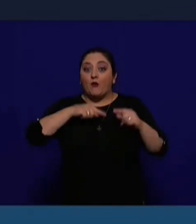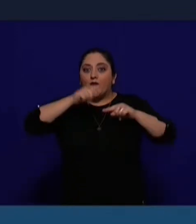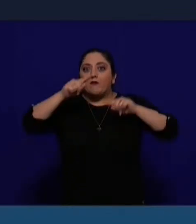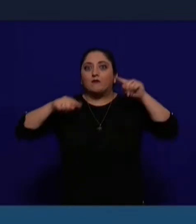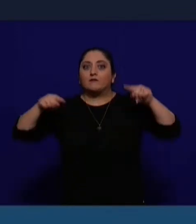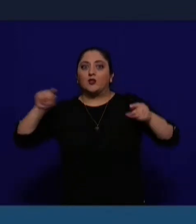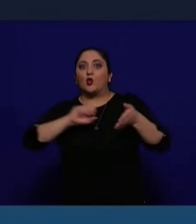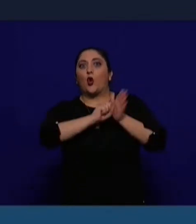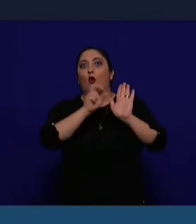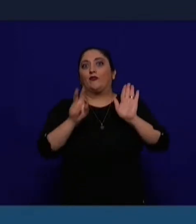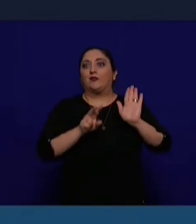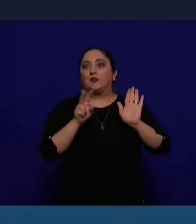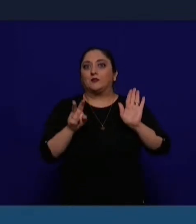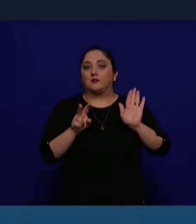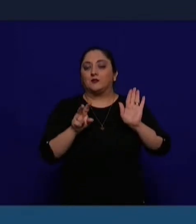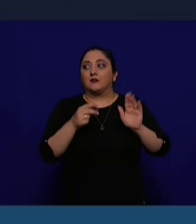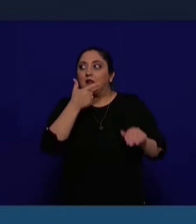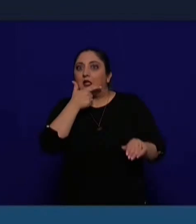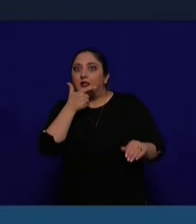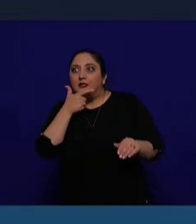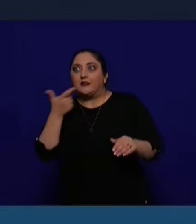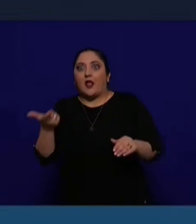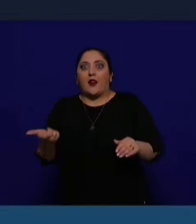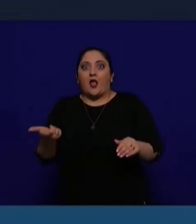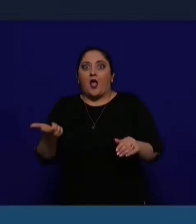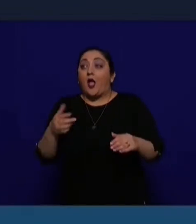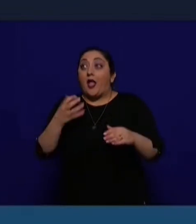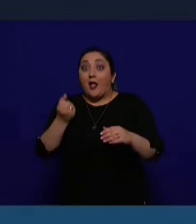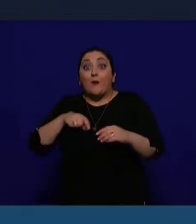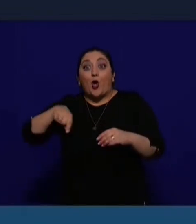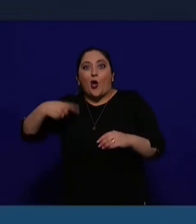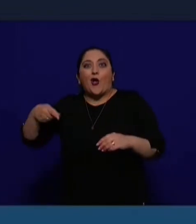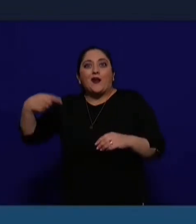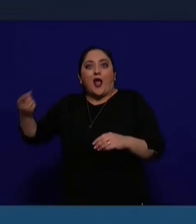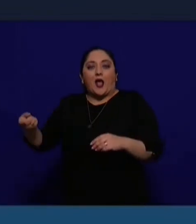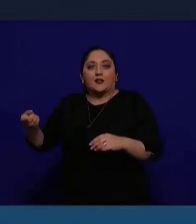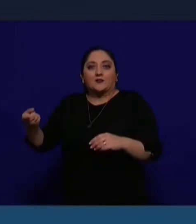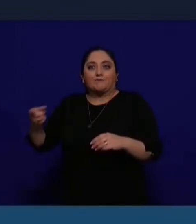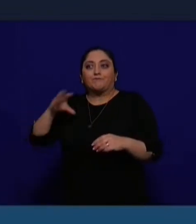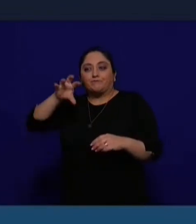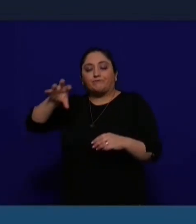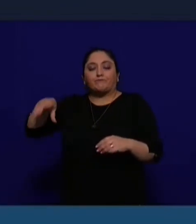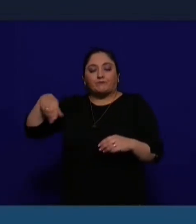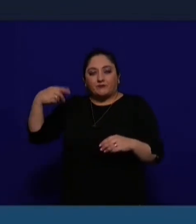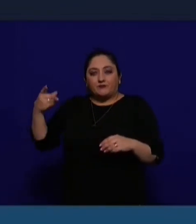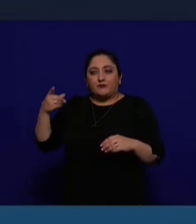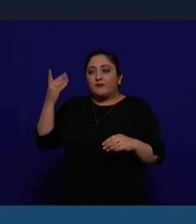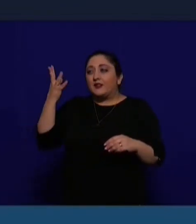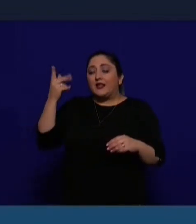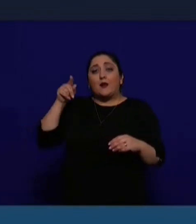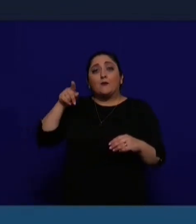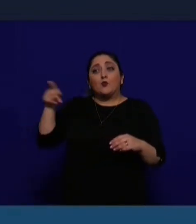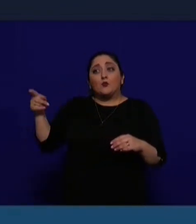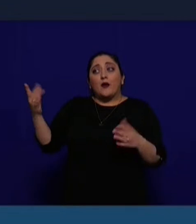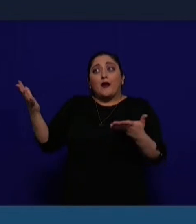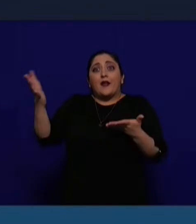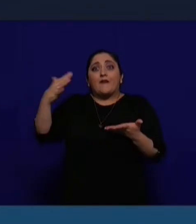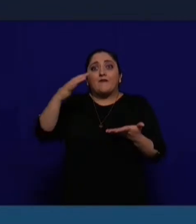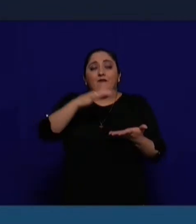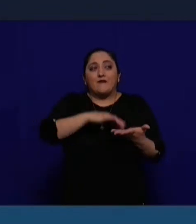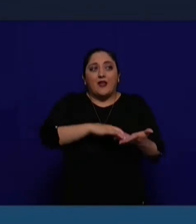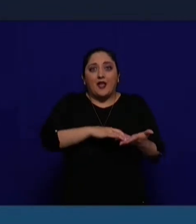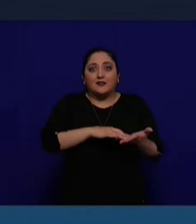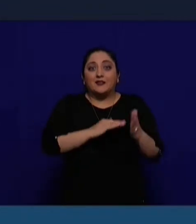għaddejjin internazzjonalment, infatti qed jissejħu bħala variants of concern, li dawn kemm huma ħajkunu qegħdin jaffettwaw ukoll